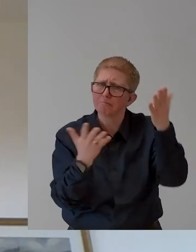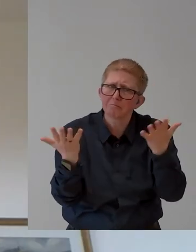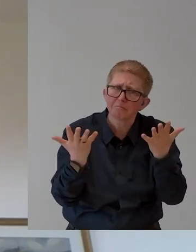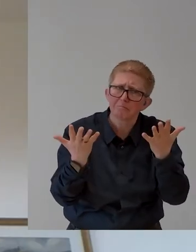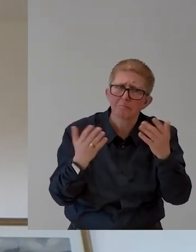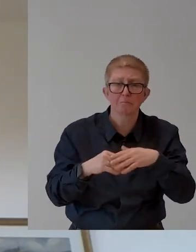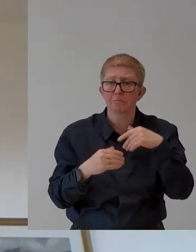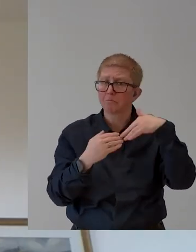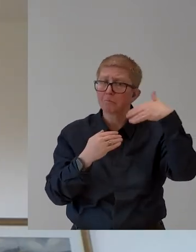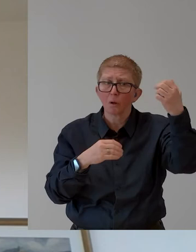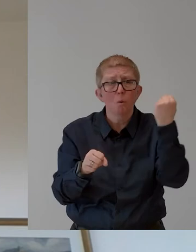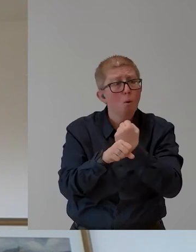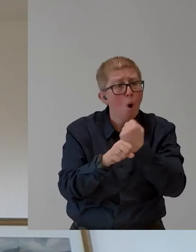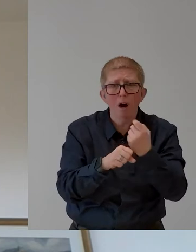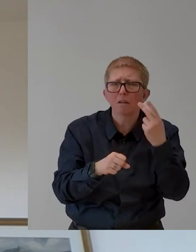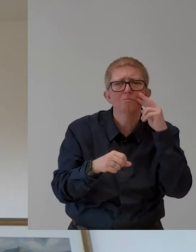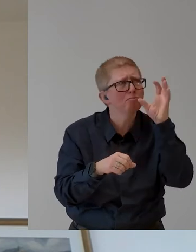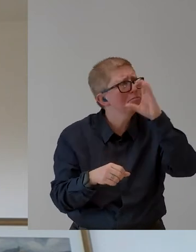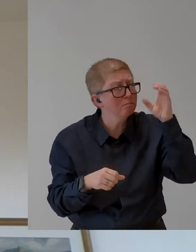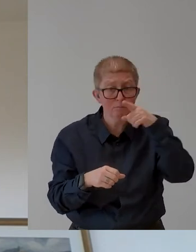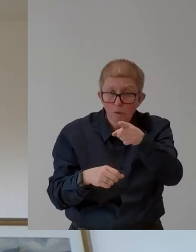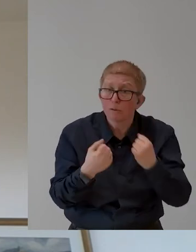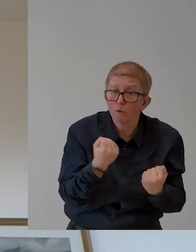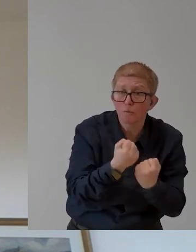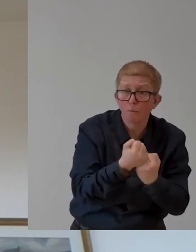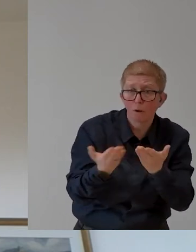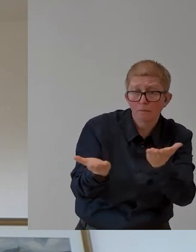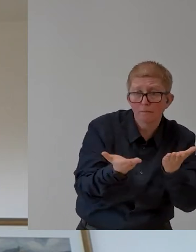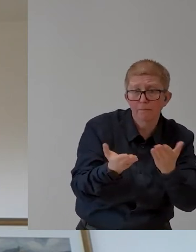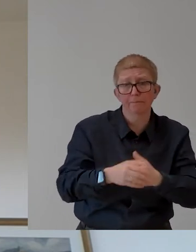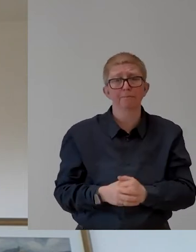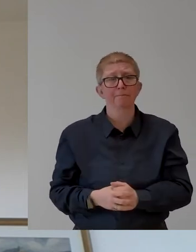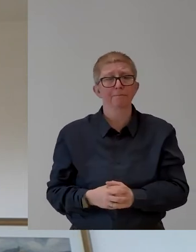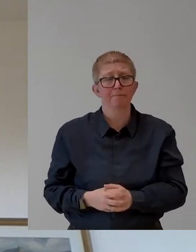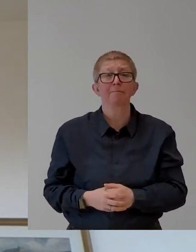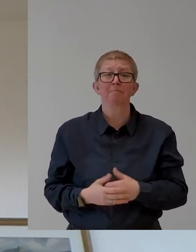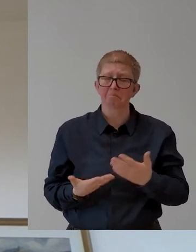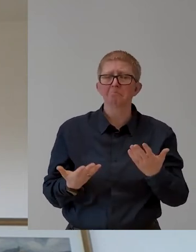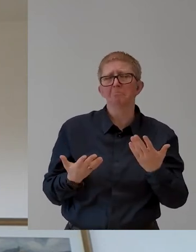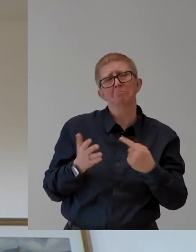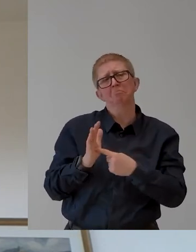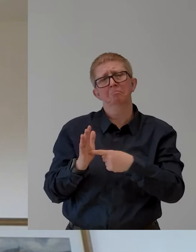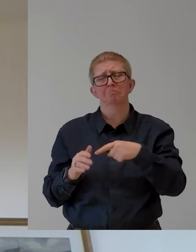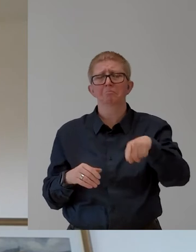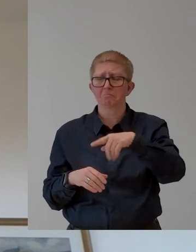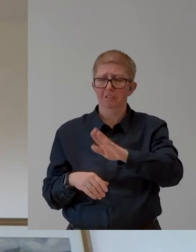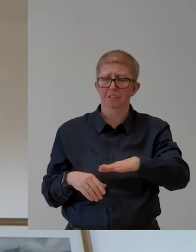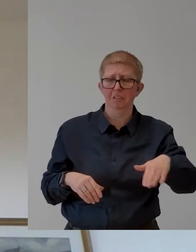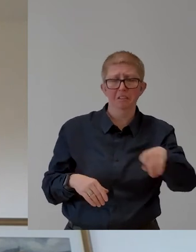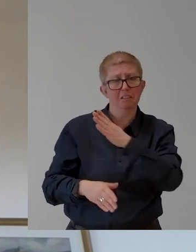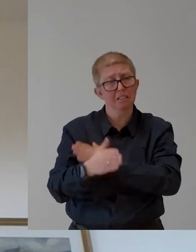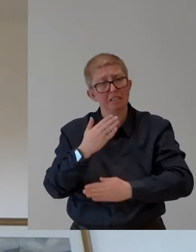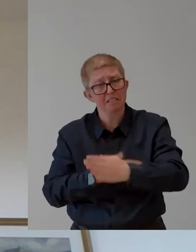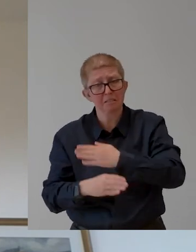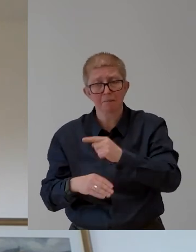Well, we're opening the space for people with disabilities. They can come here on campus, and we teach them like